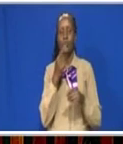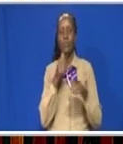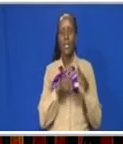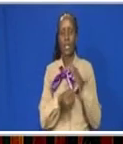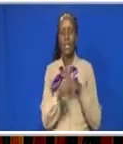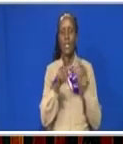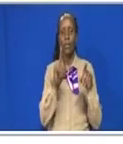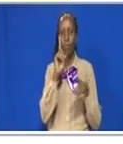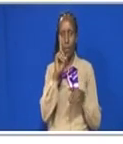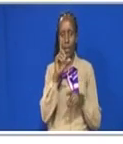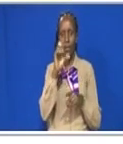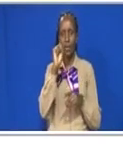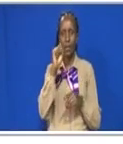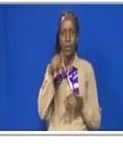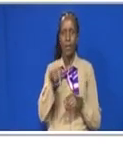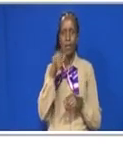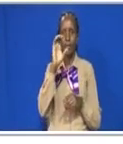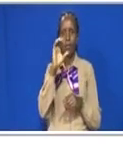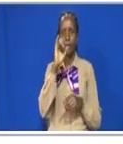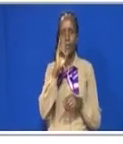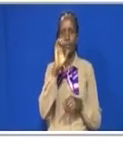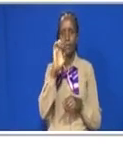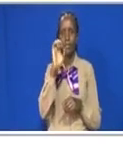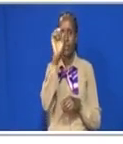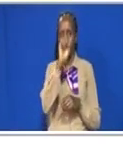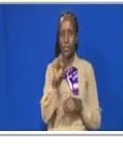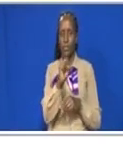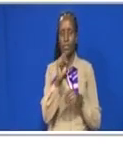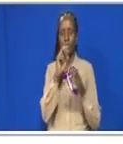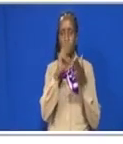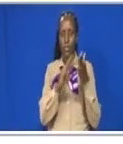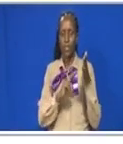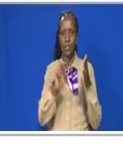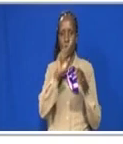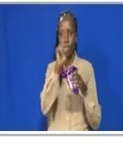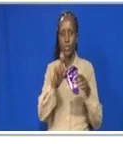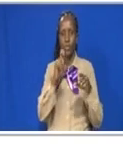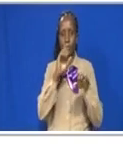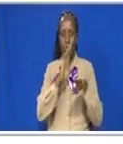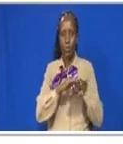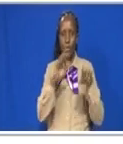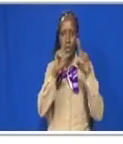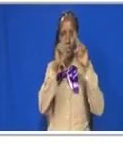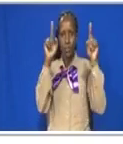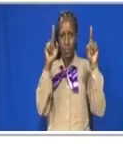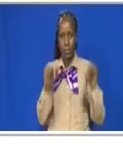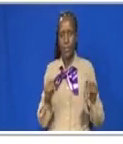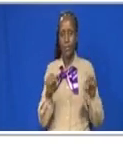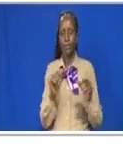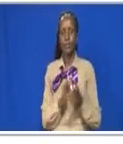repeat that again. When are two organisms considered to belong to the same